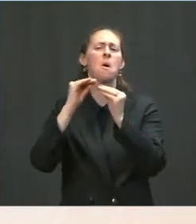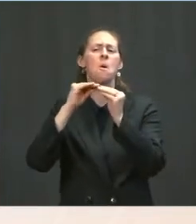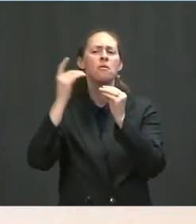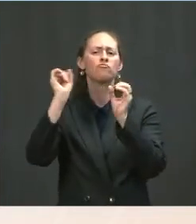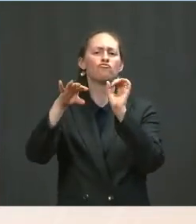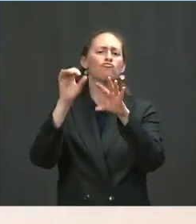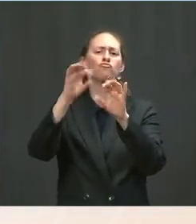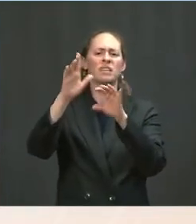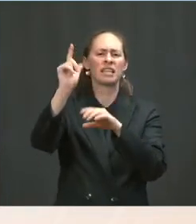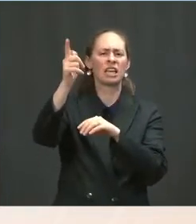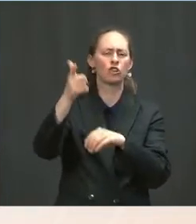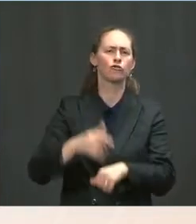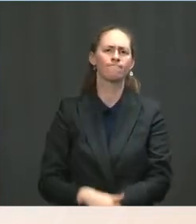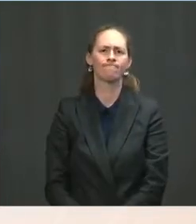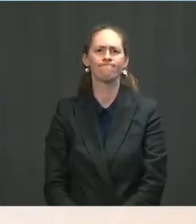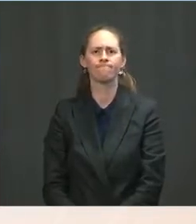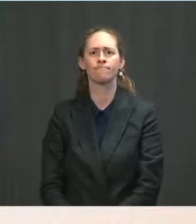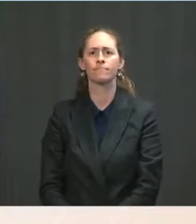situation. Yeah.